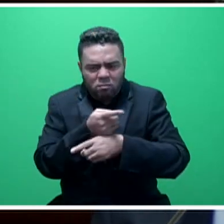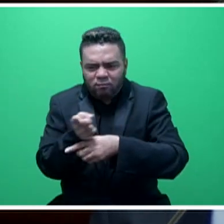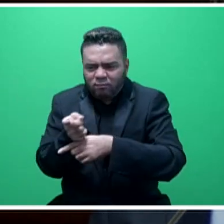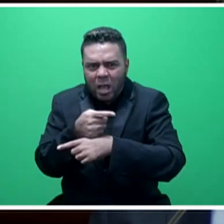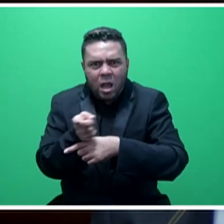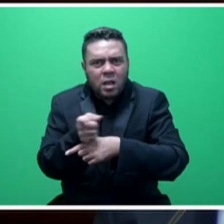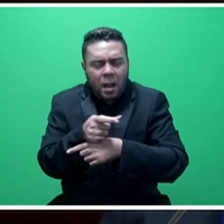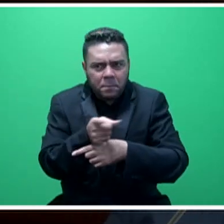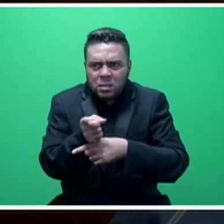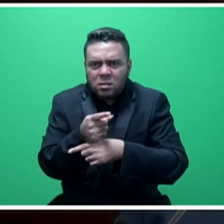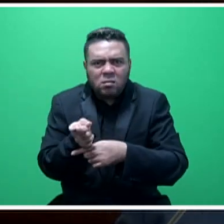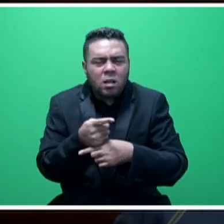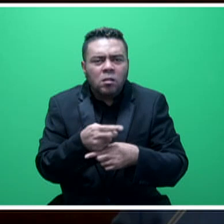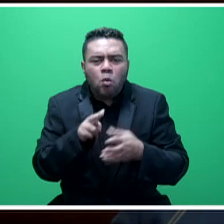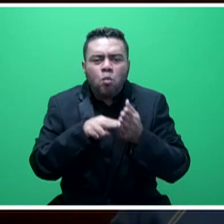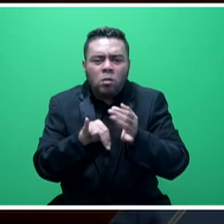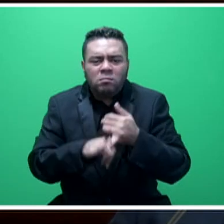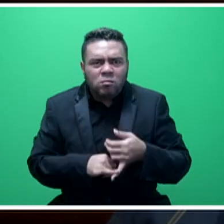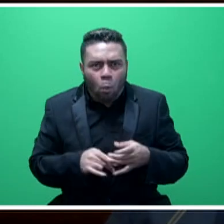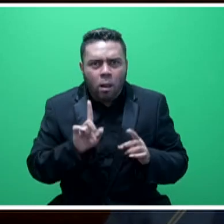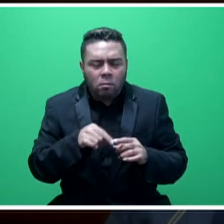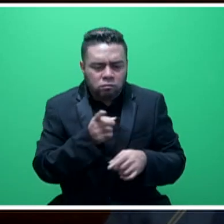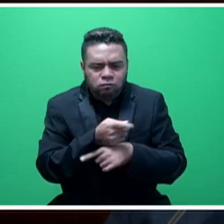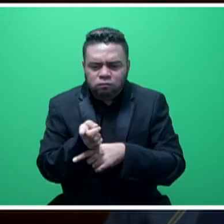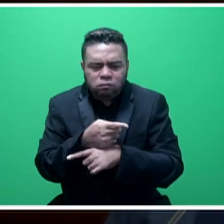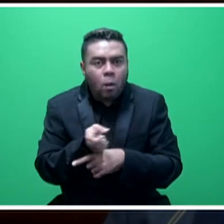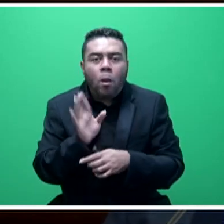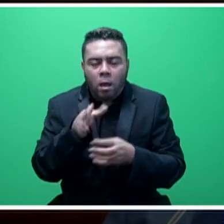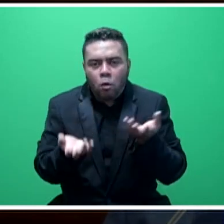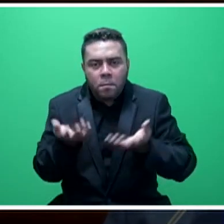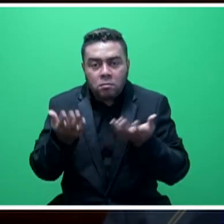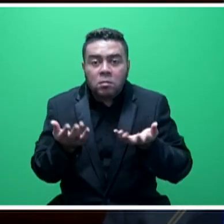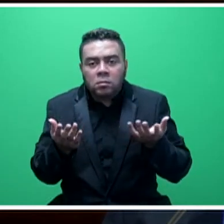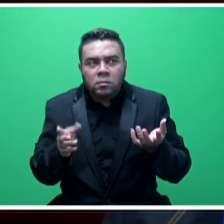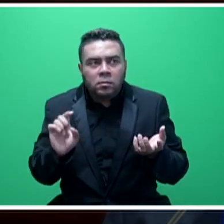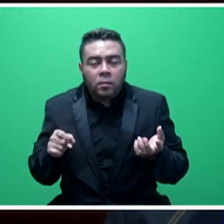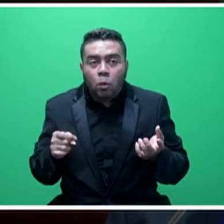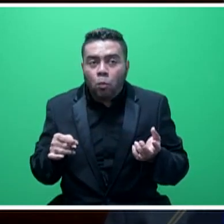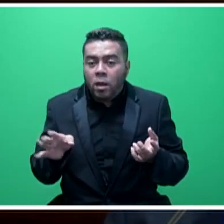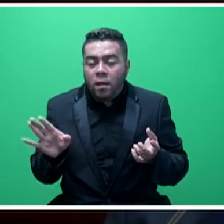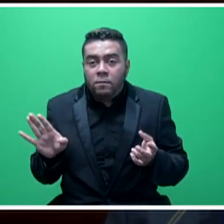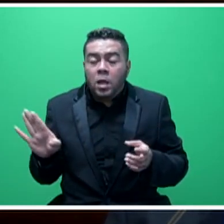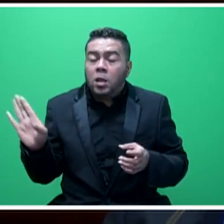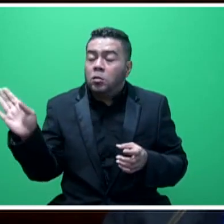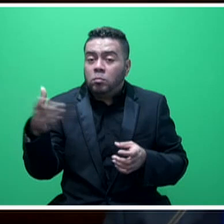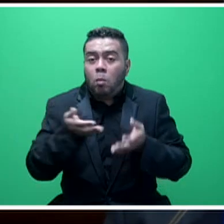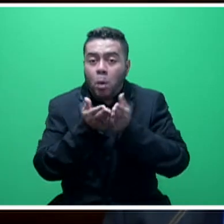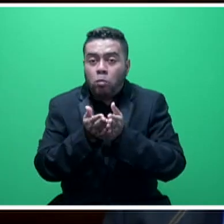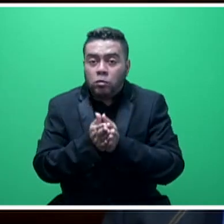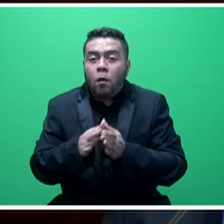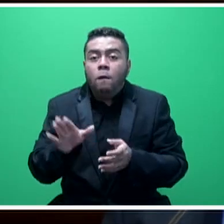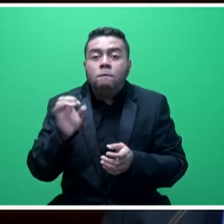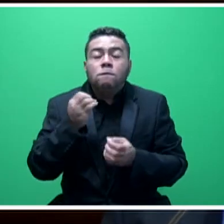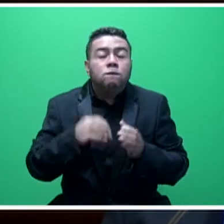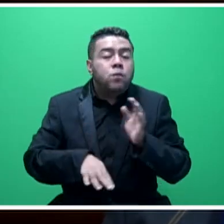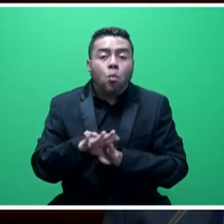are our budget strategies. And as a comparison of the other side of the house, there's a ship full of holes, a captain that